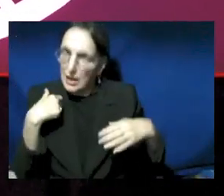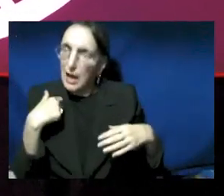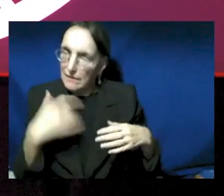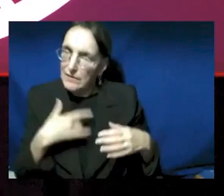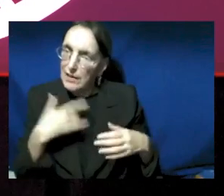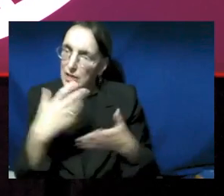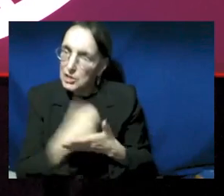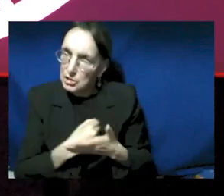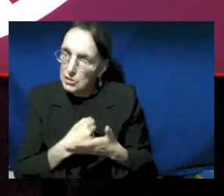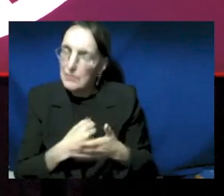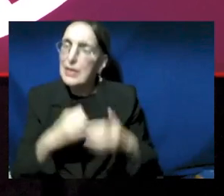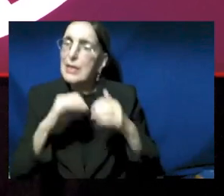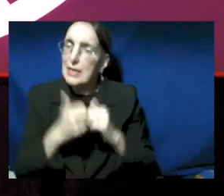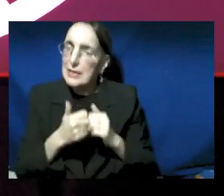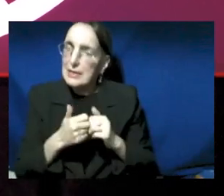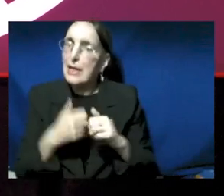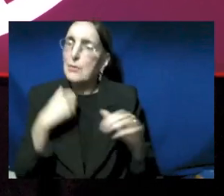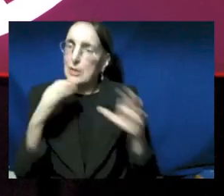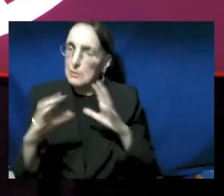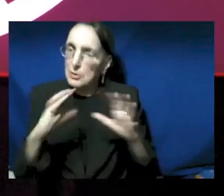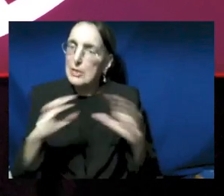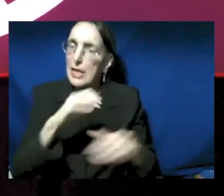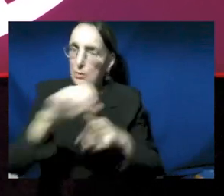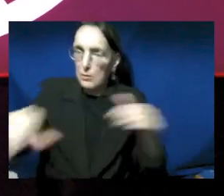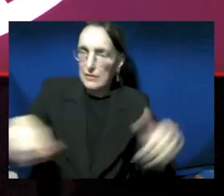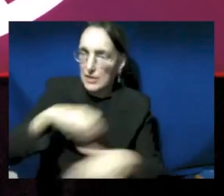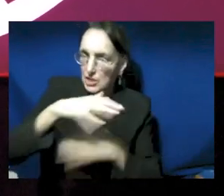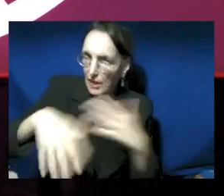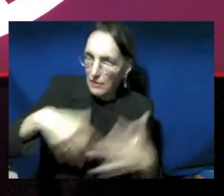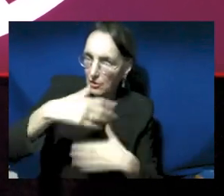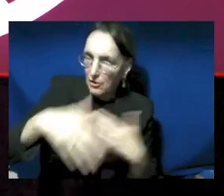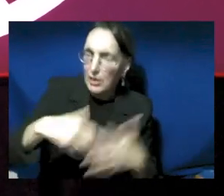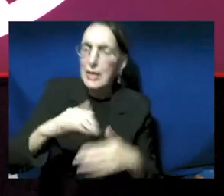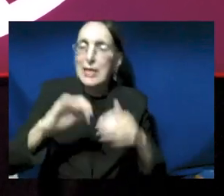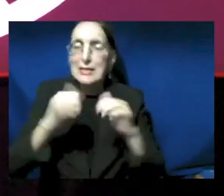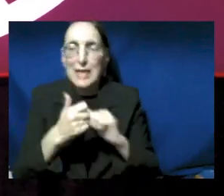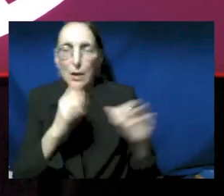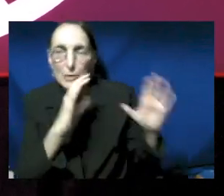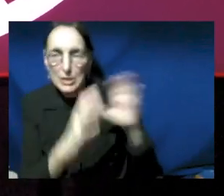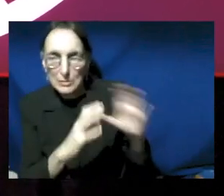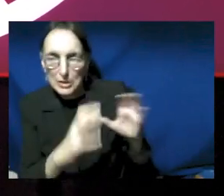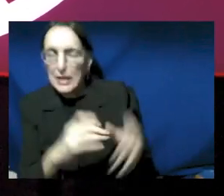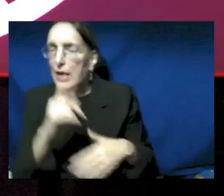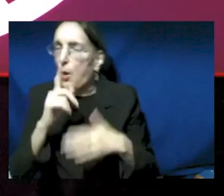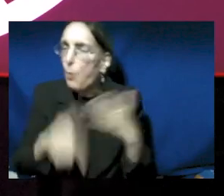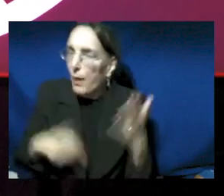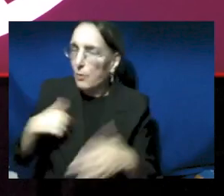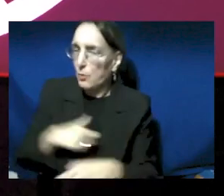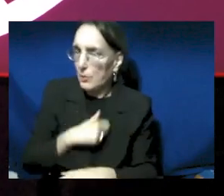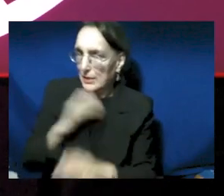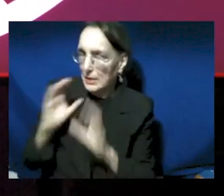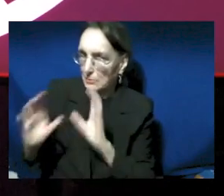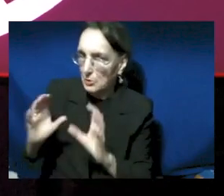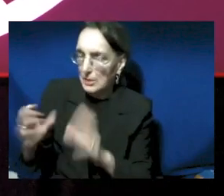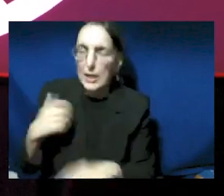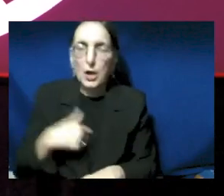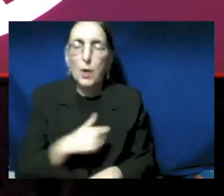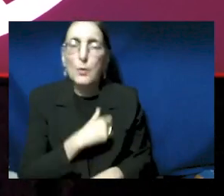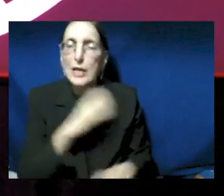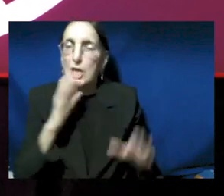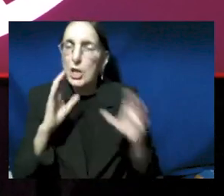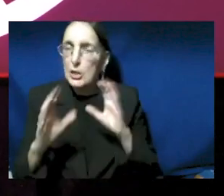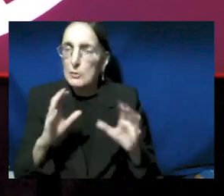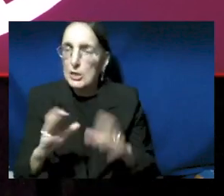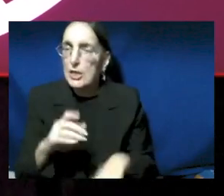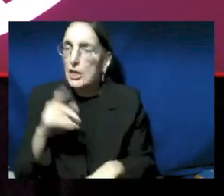to be how we communicate with each other. It's going to be how we communicate and what do we communicate. Are we communicating that you